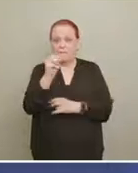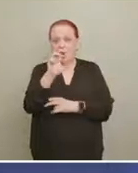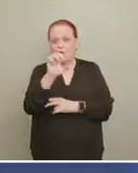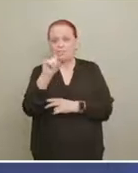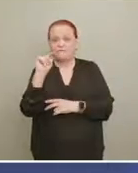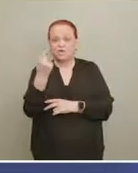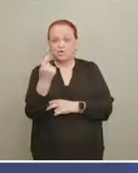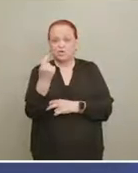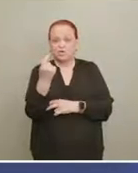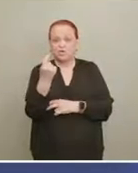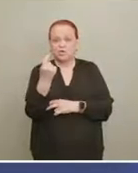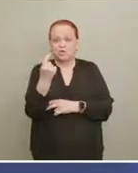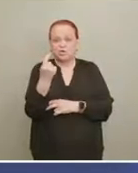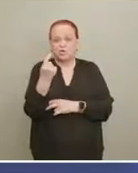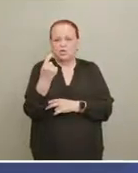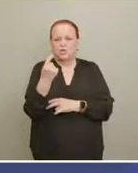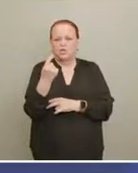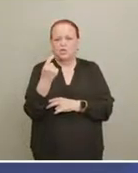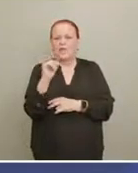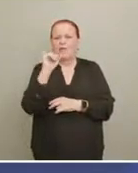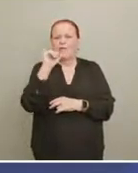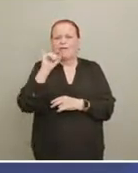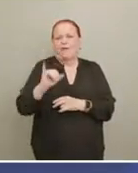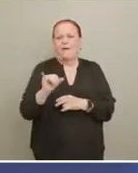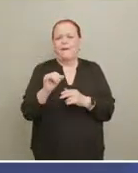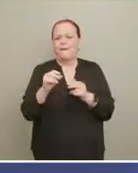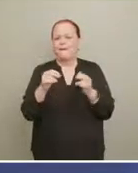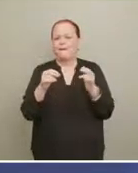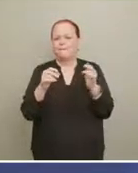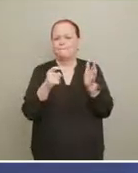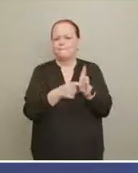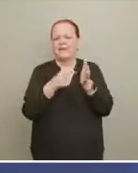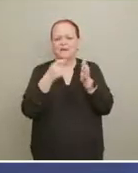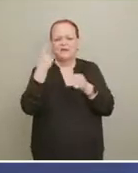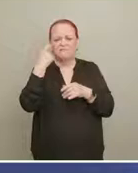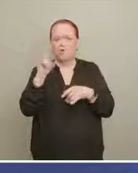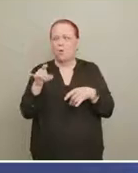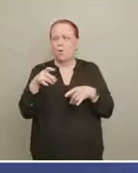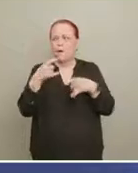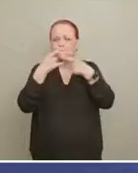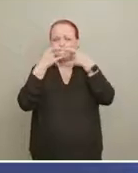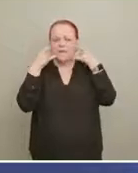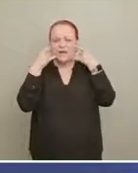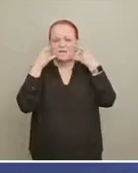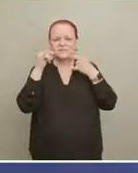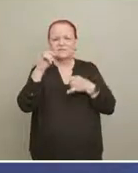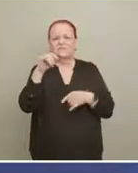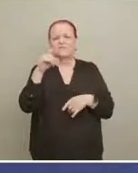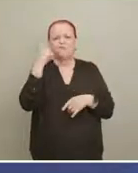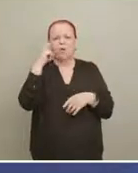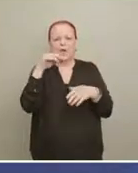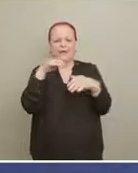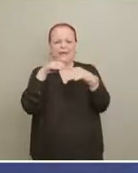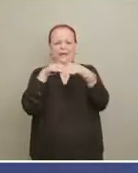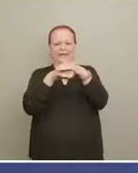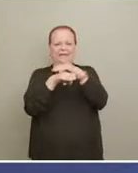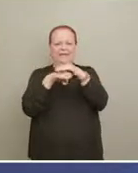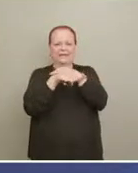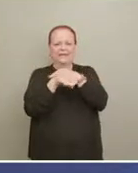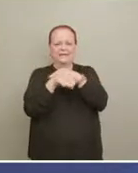1st, the universal mandate for masks for indoor for